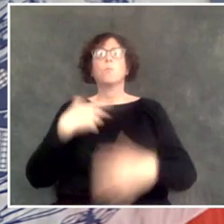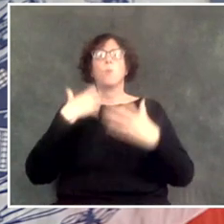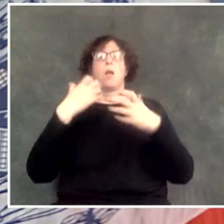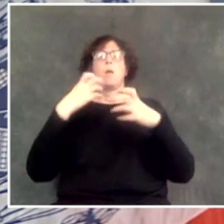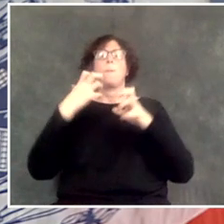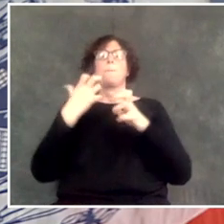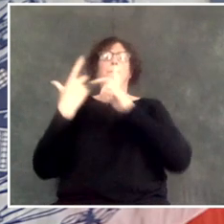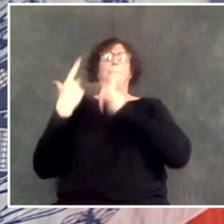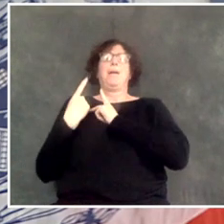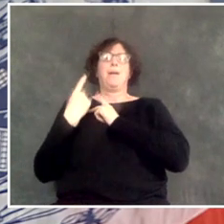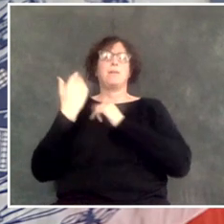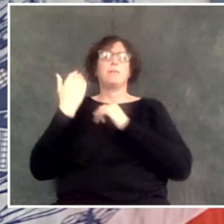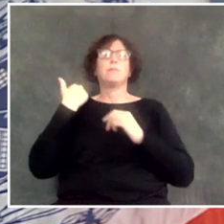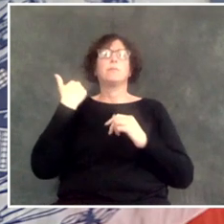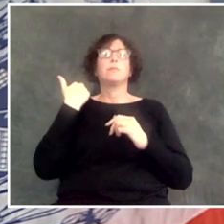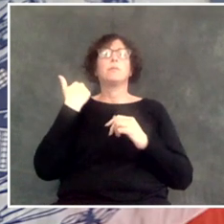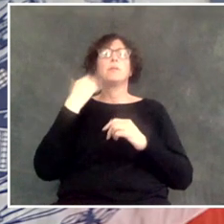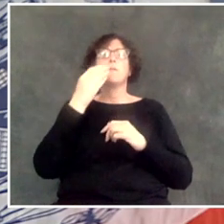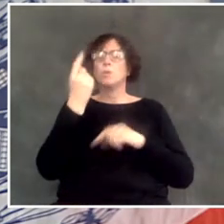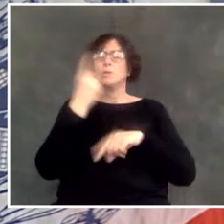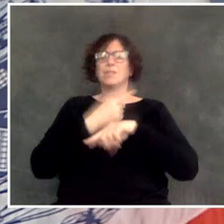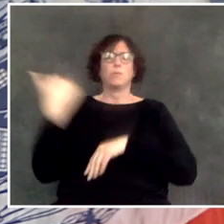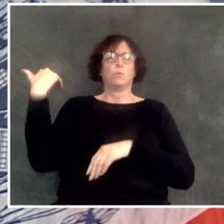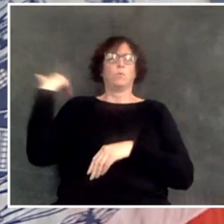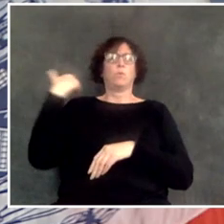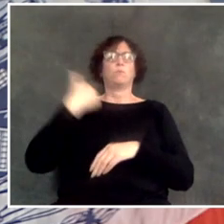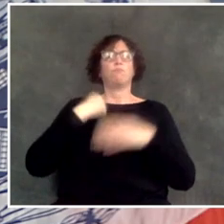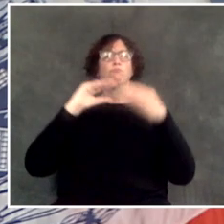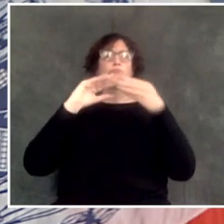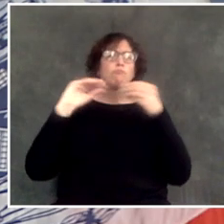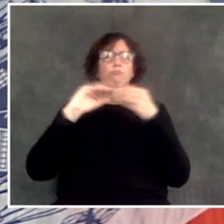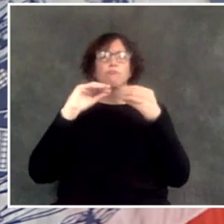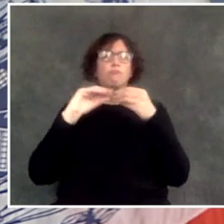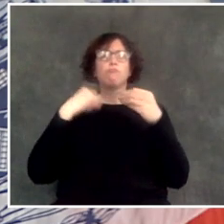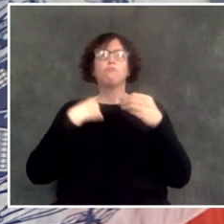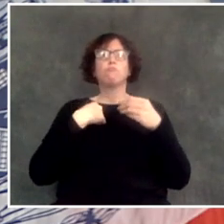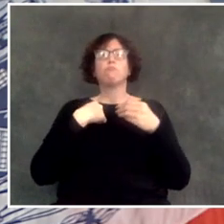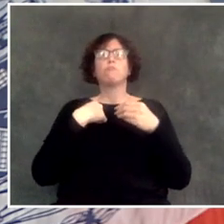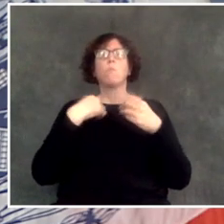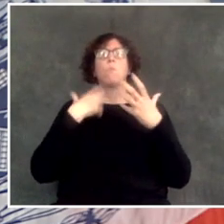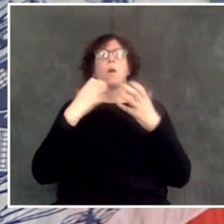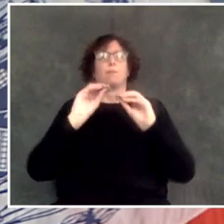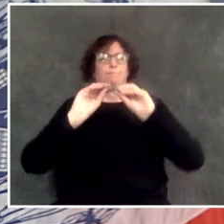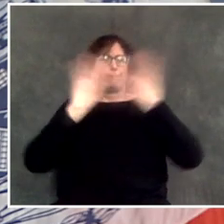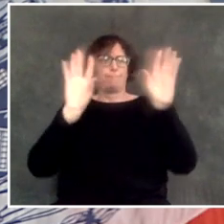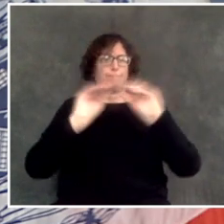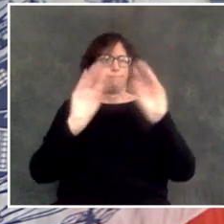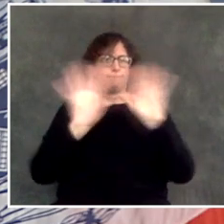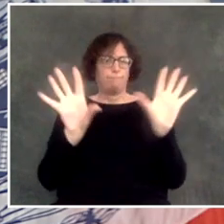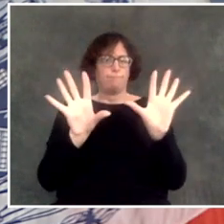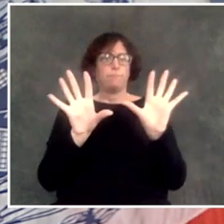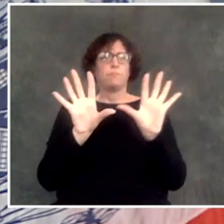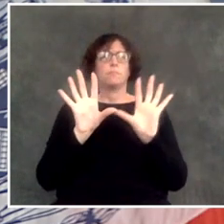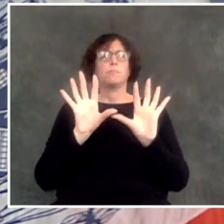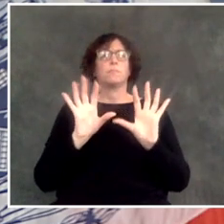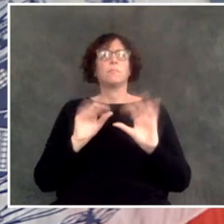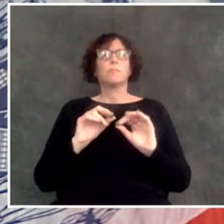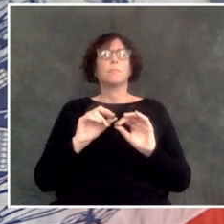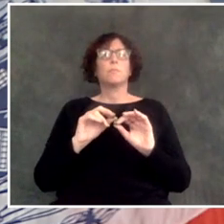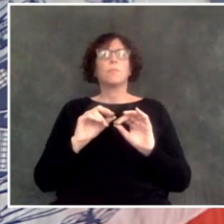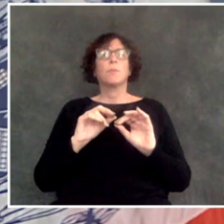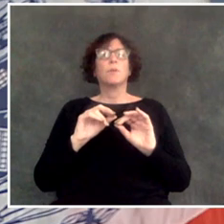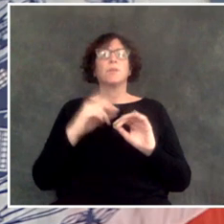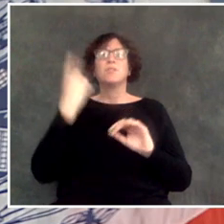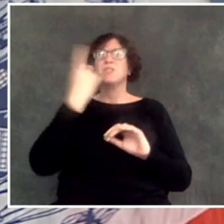converted, obviously, to a non-traditional hospital. And someone raised a story, I believe, from The Intercept, and I said at the time the story